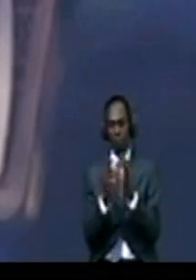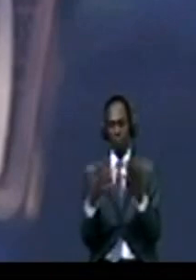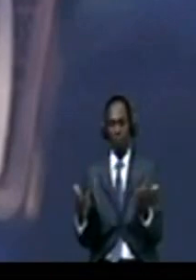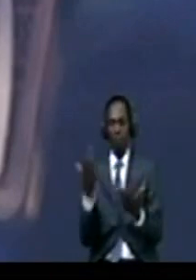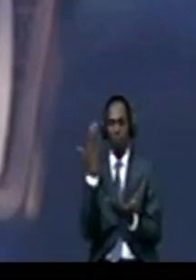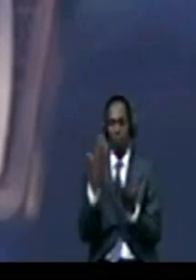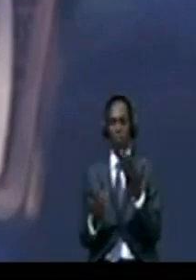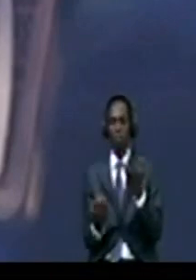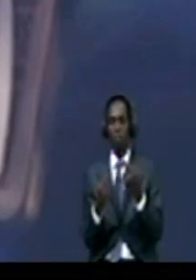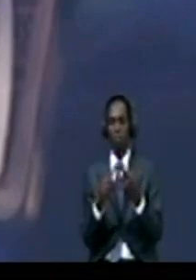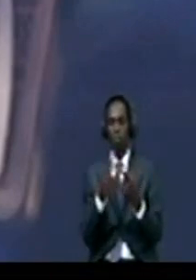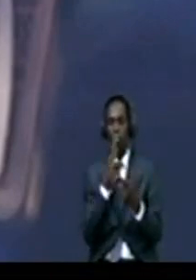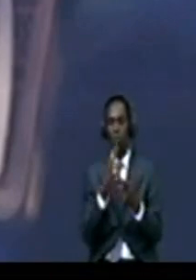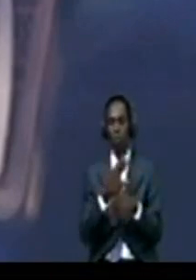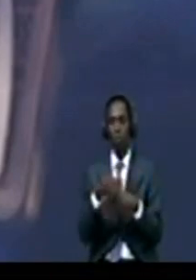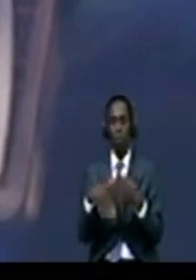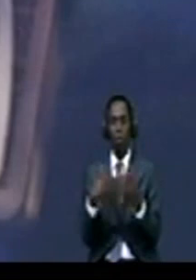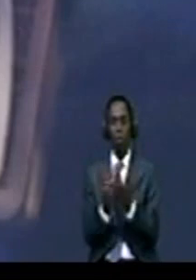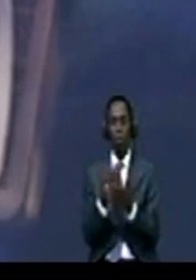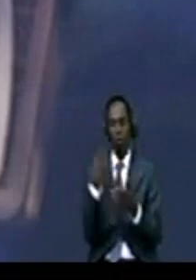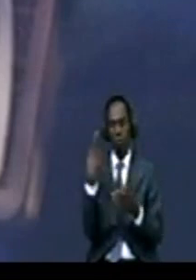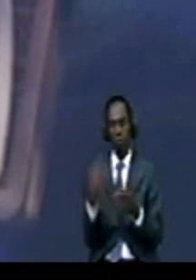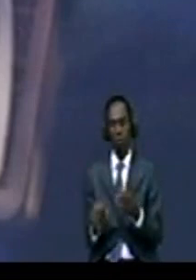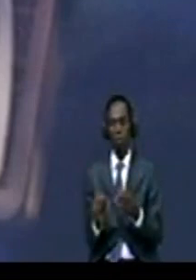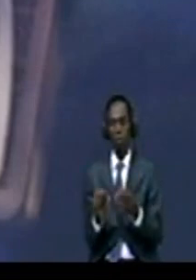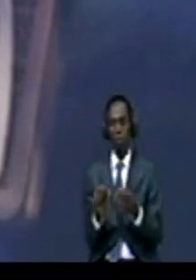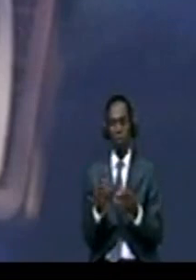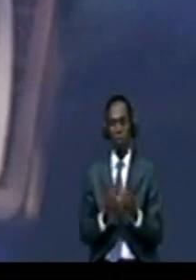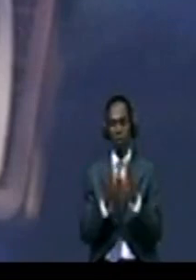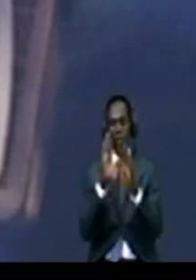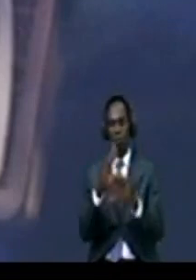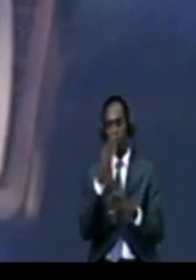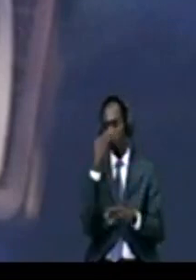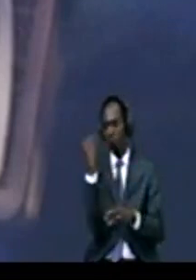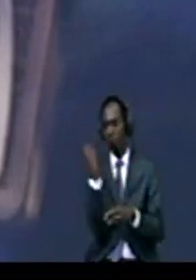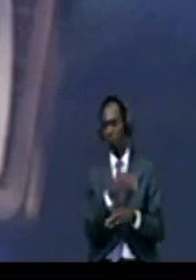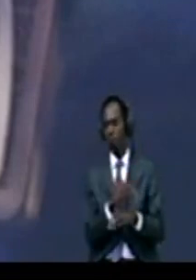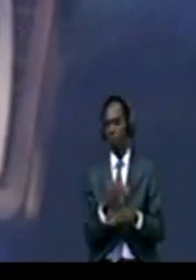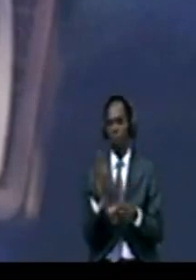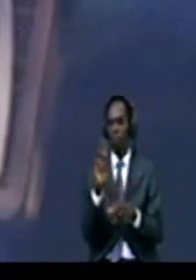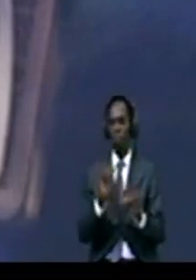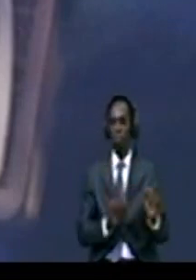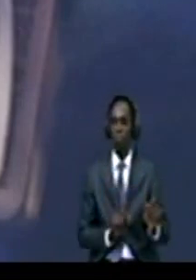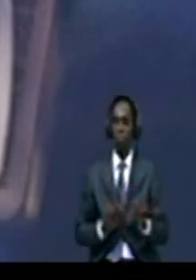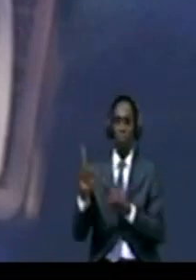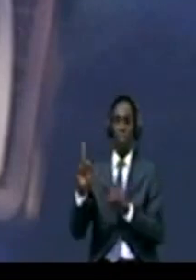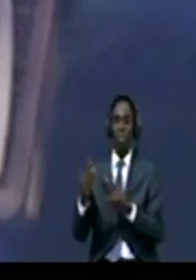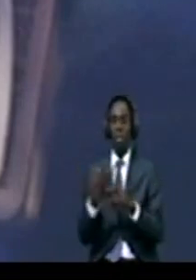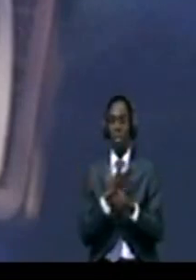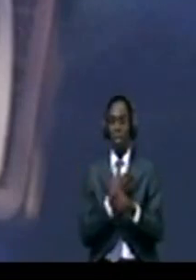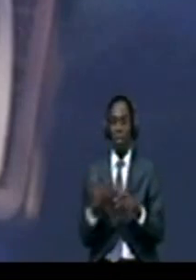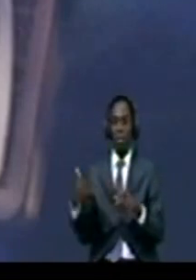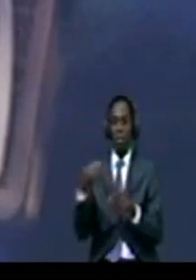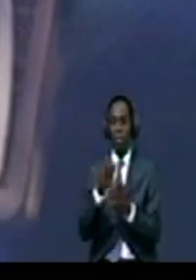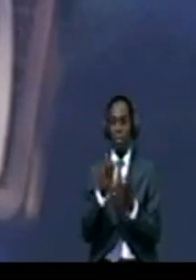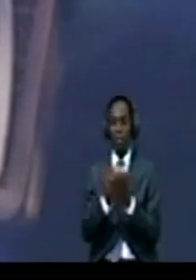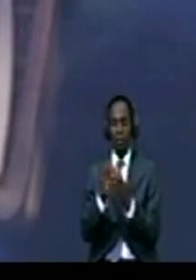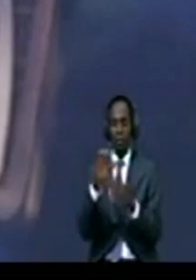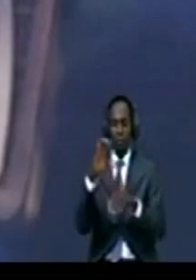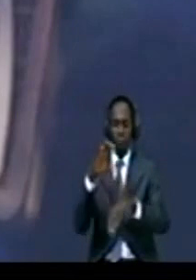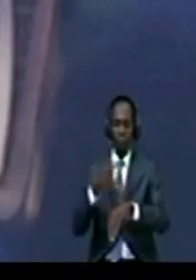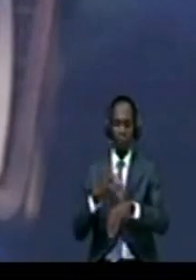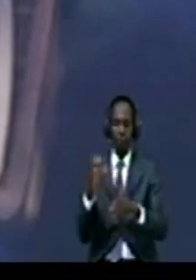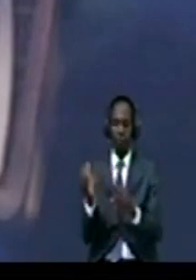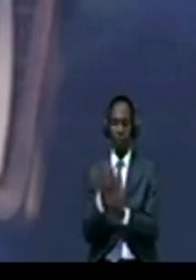the disciples forsook him and fled. And they that had laid hold on Jesus led him away to Caiaphas the